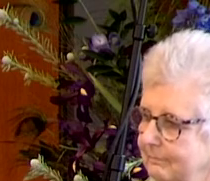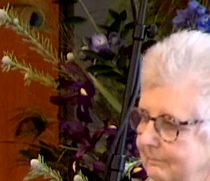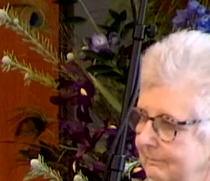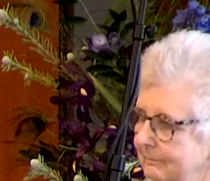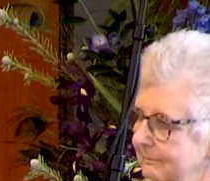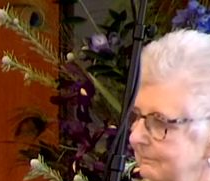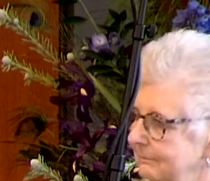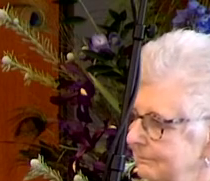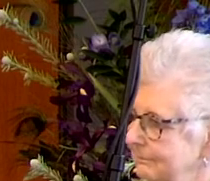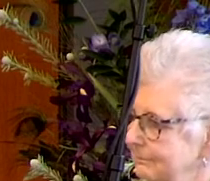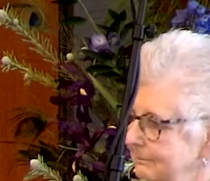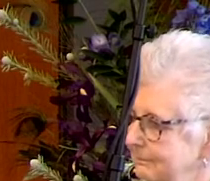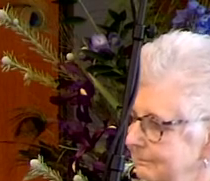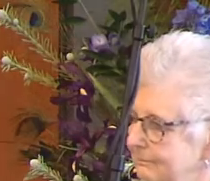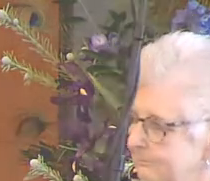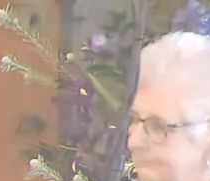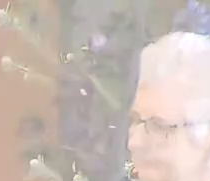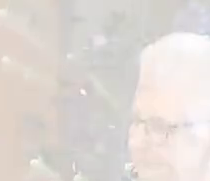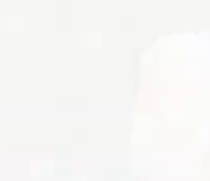Thomas Furrell,